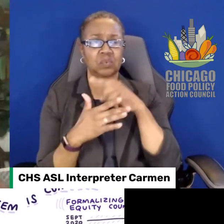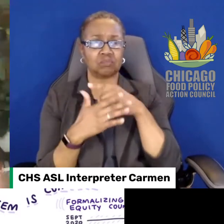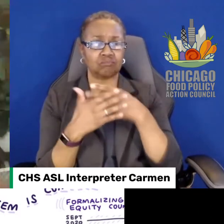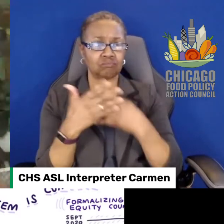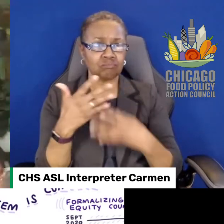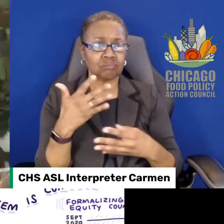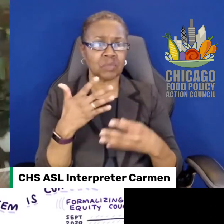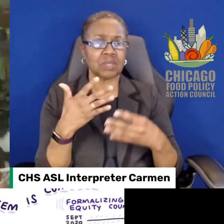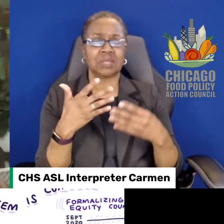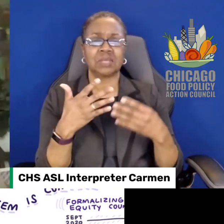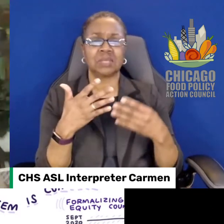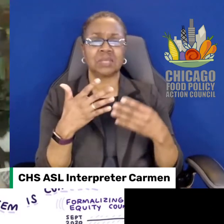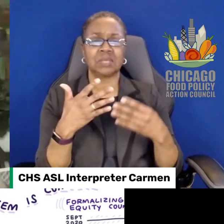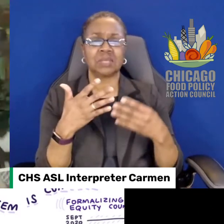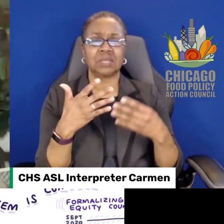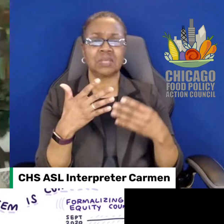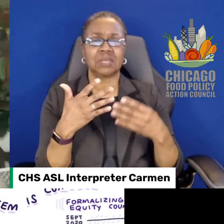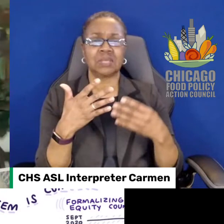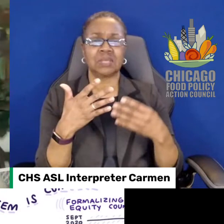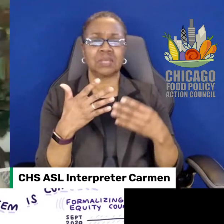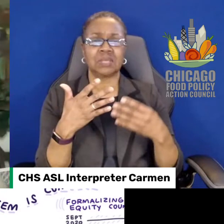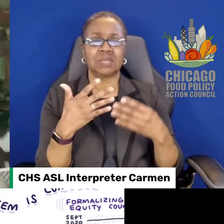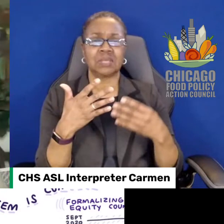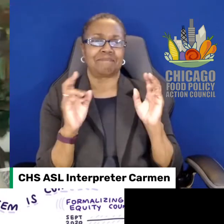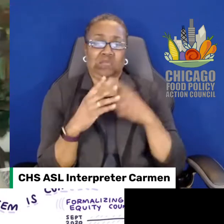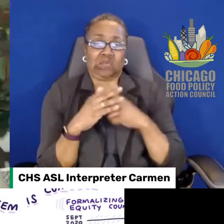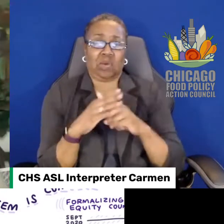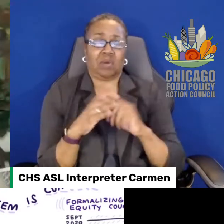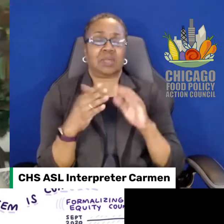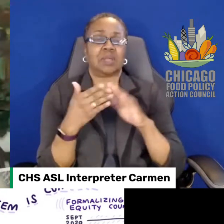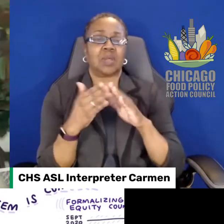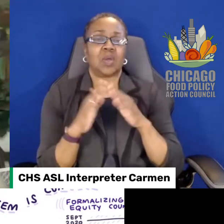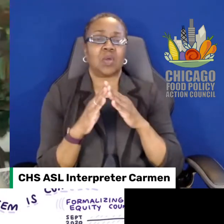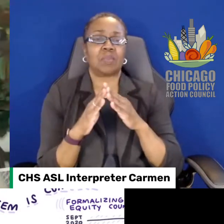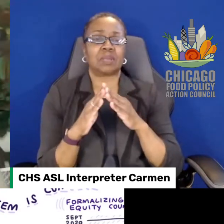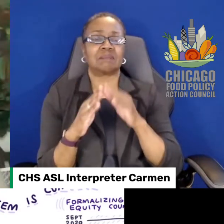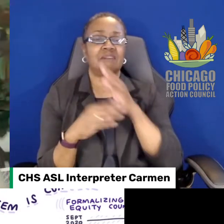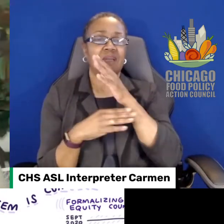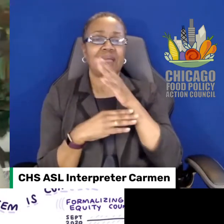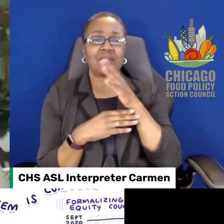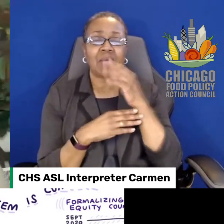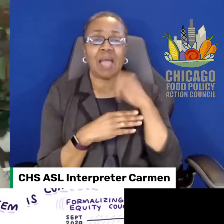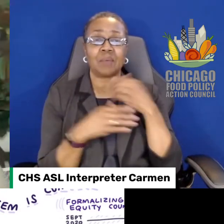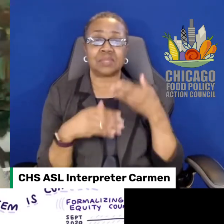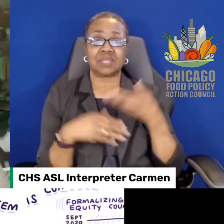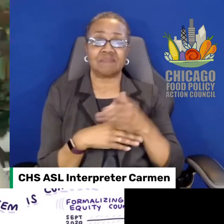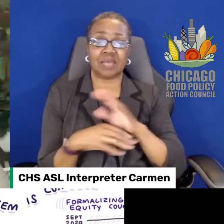of urban ag understanding. And I actually was invited to the summit. I was doing